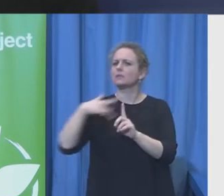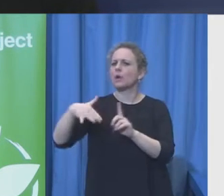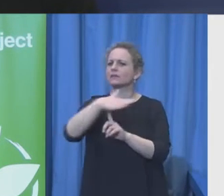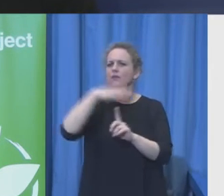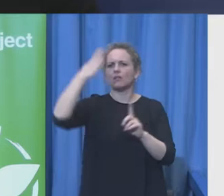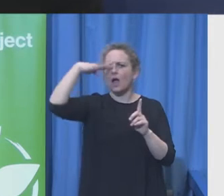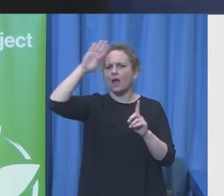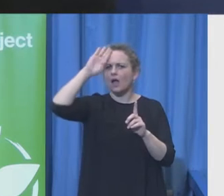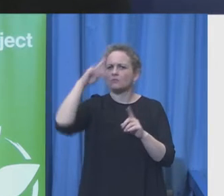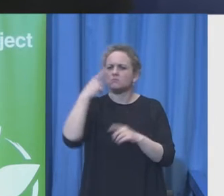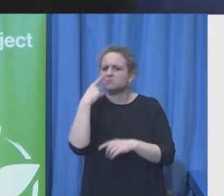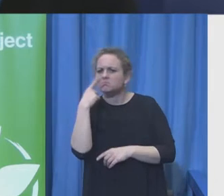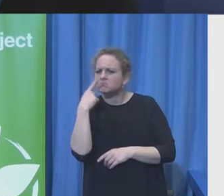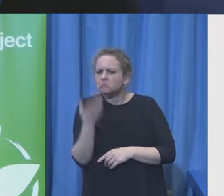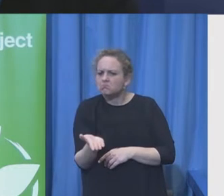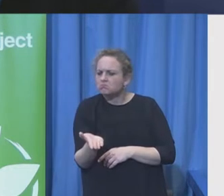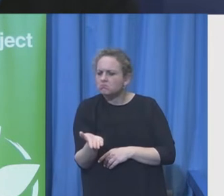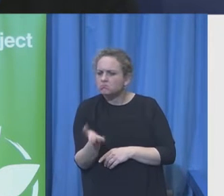Okay.